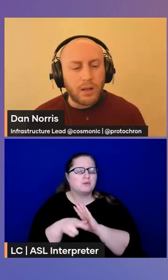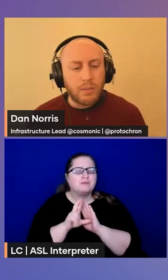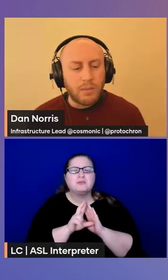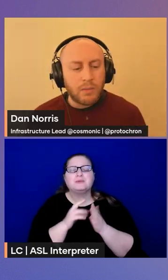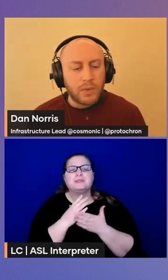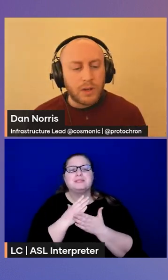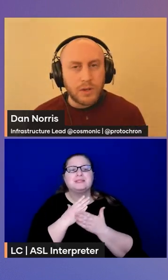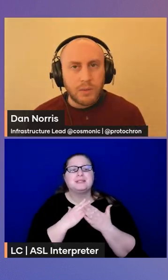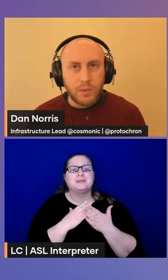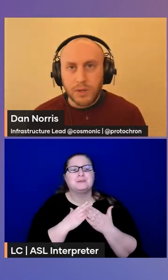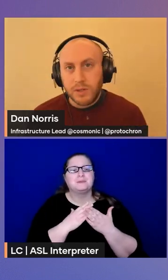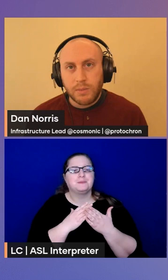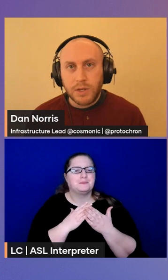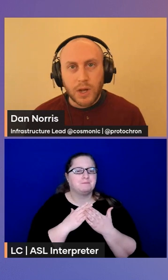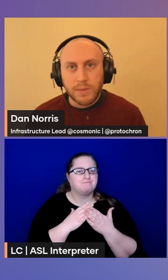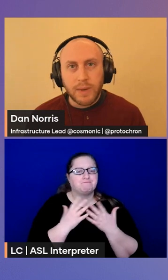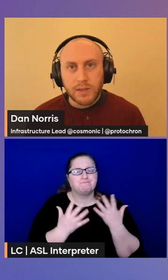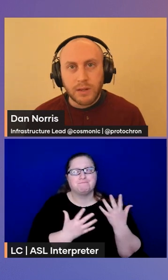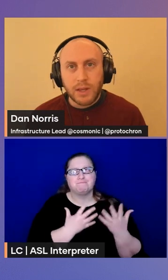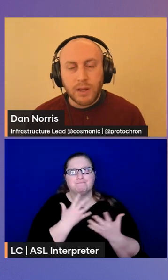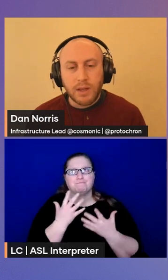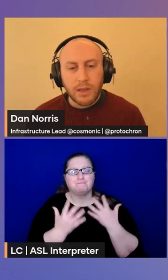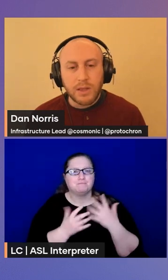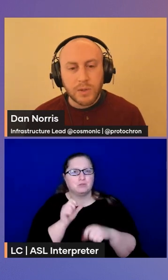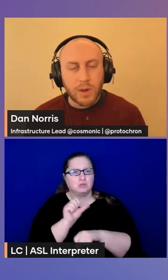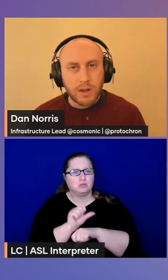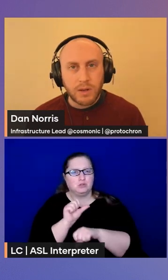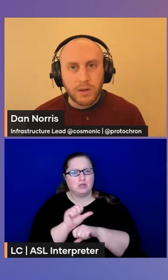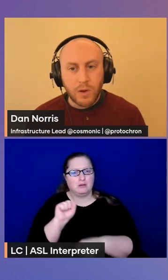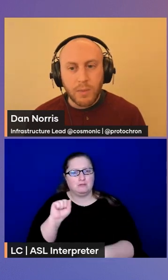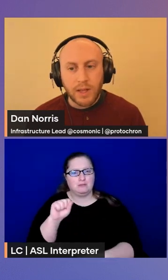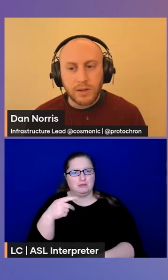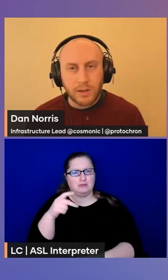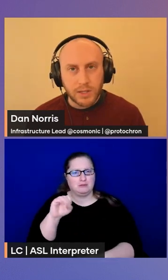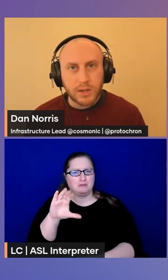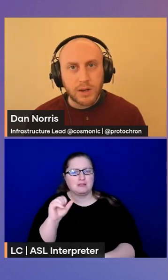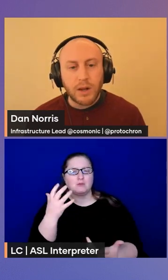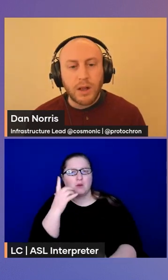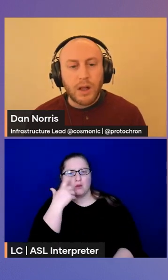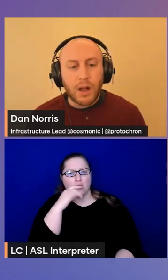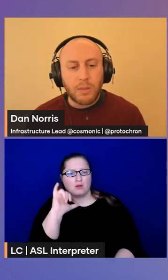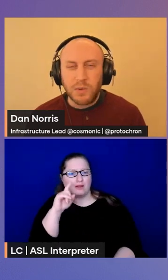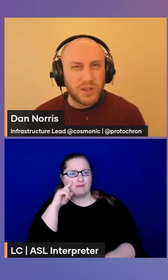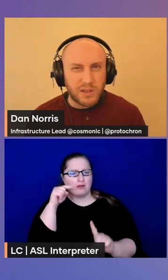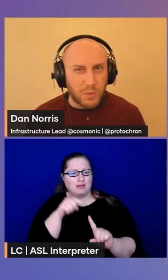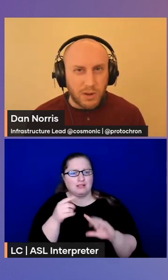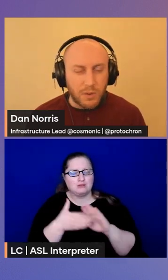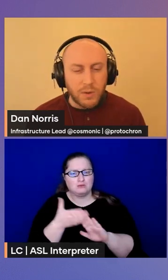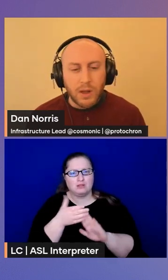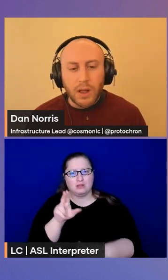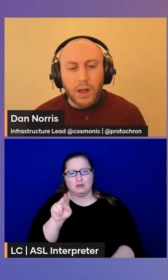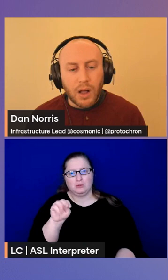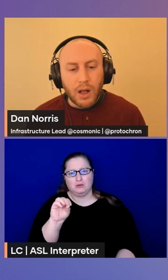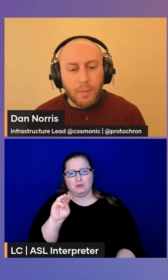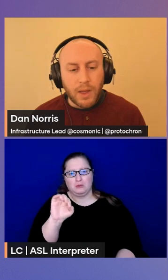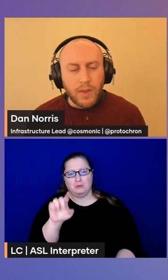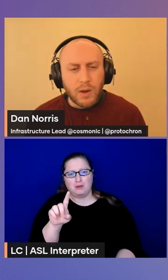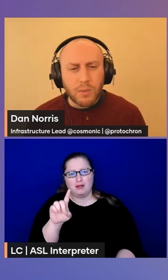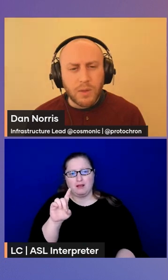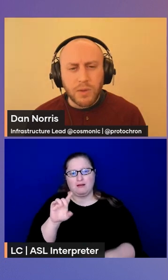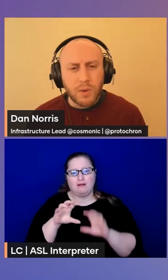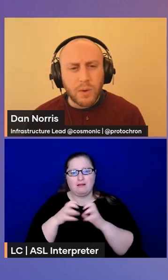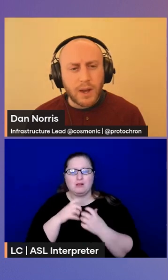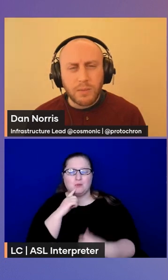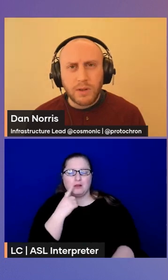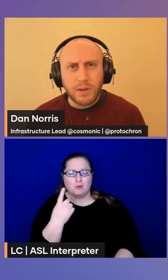some of the job specs look like in this running Nomad cluster. It's really just one node. And then I'll